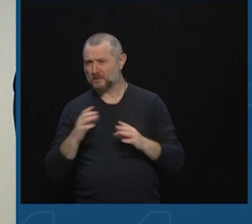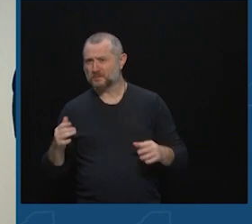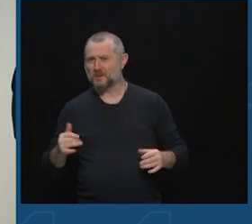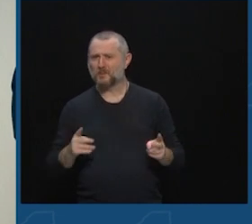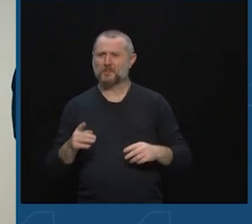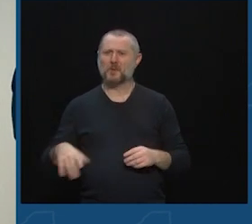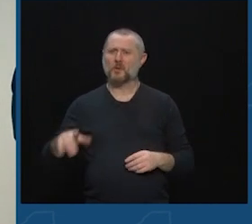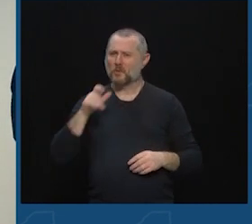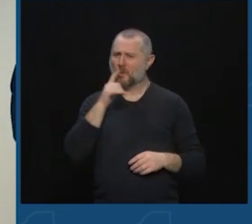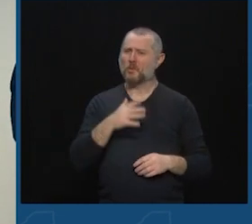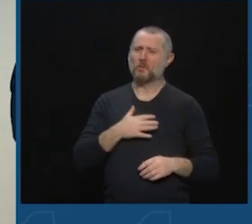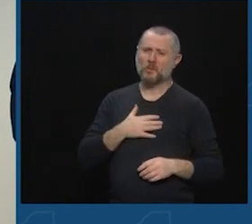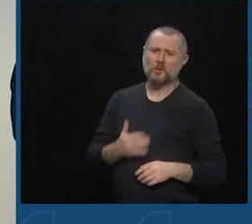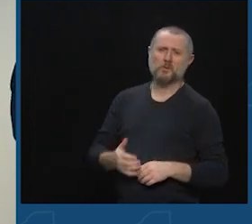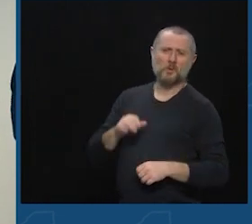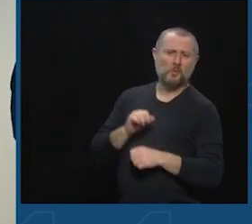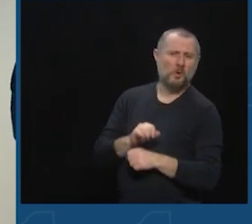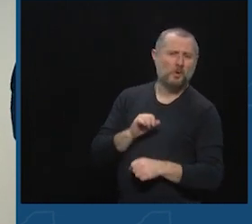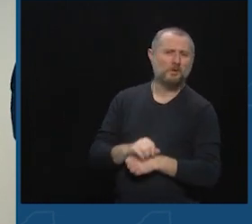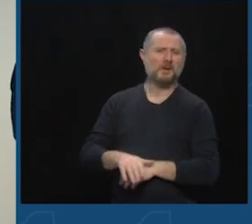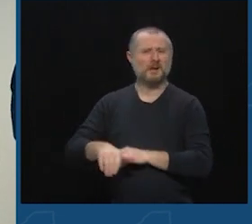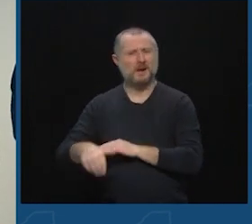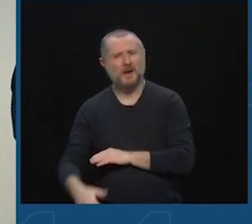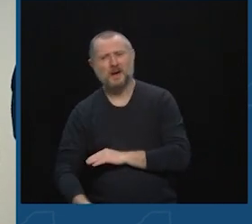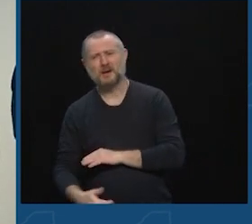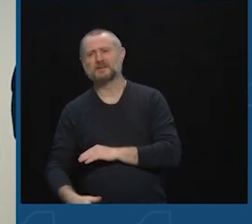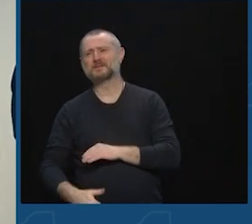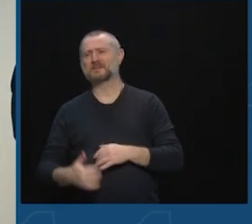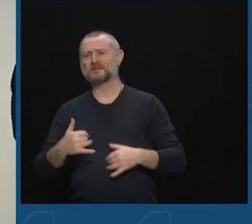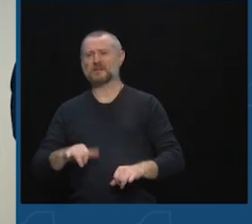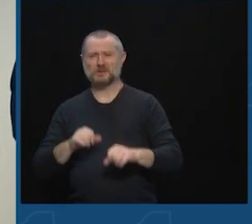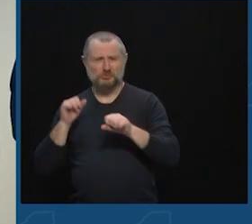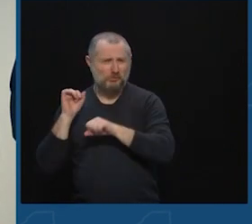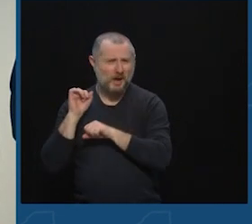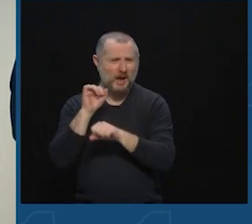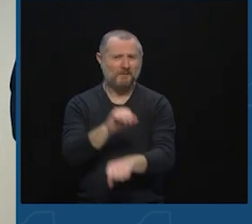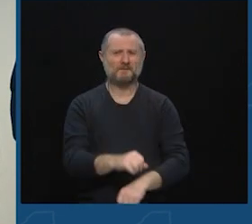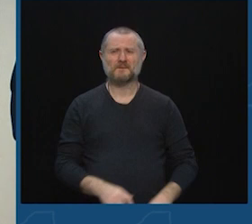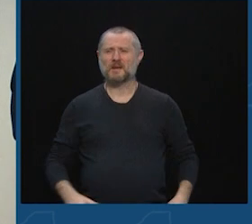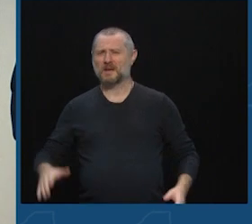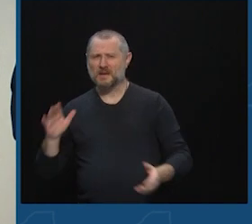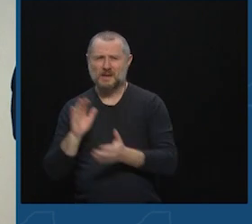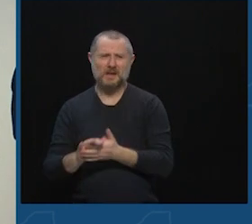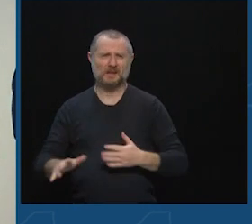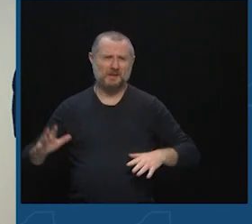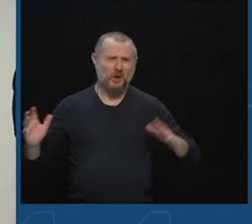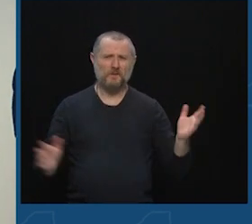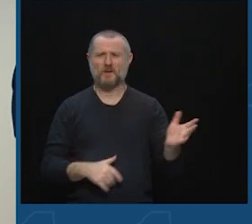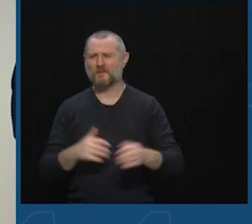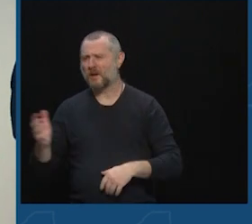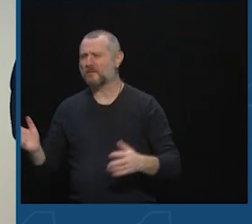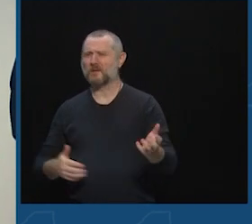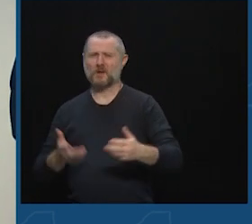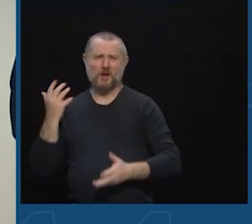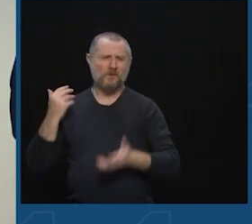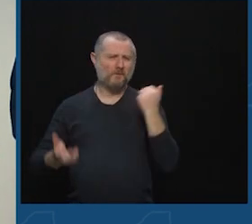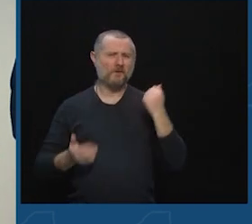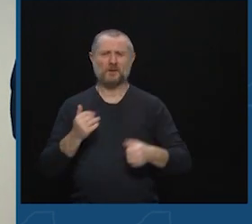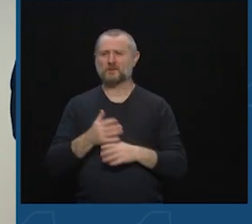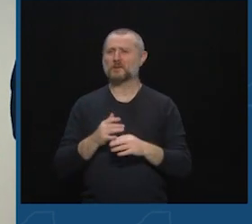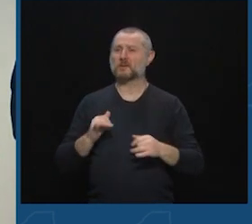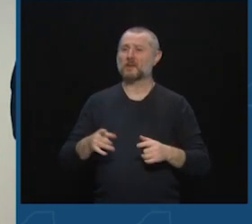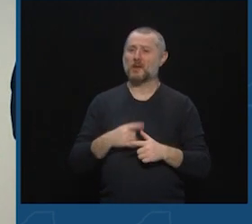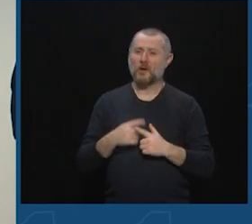in the dark, use buzzsaws, clear the road, then get on these poles and go up